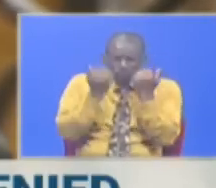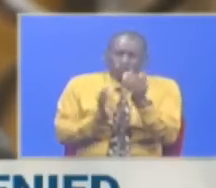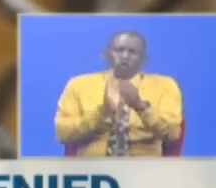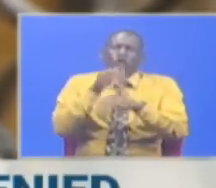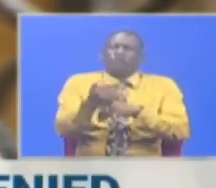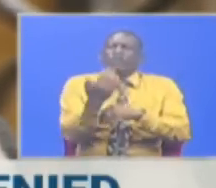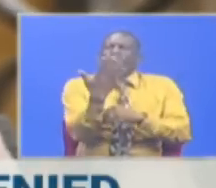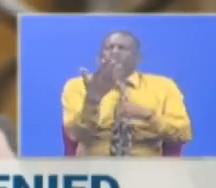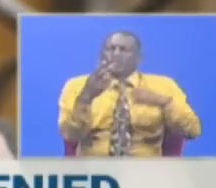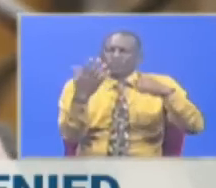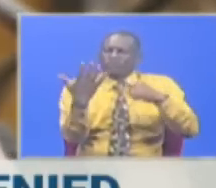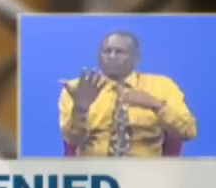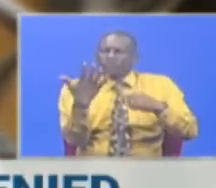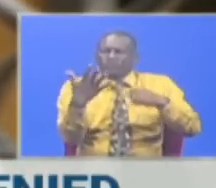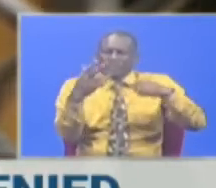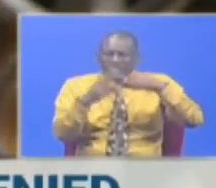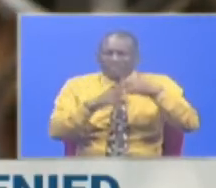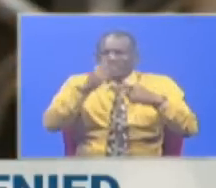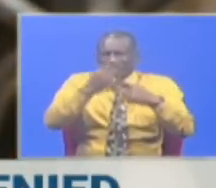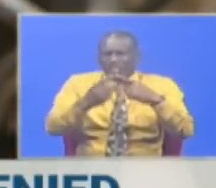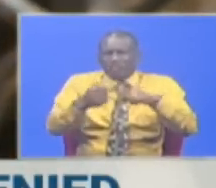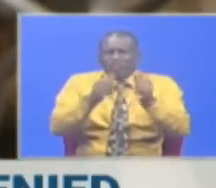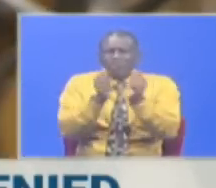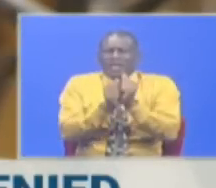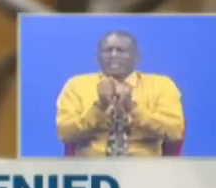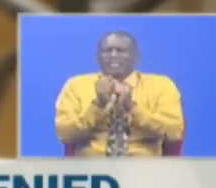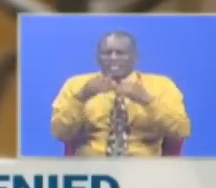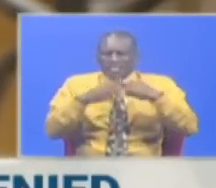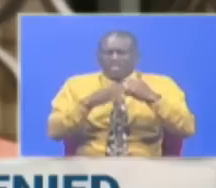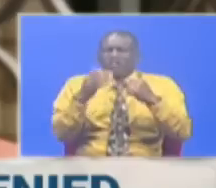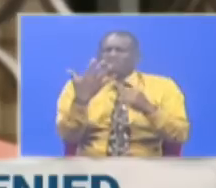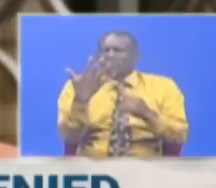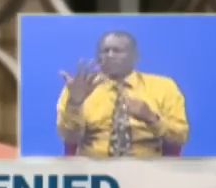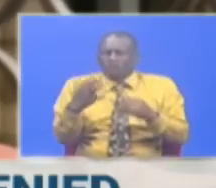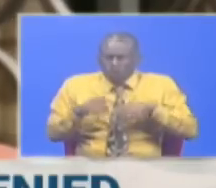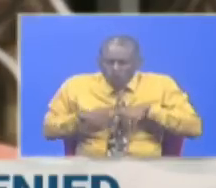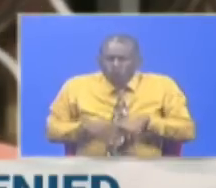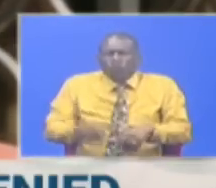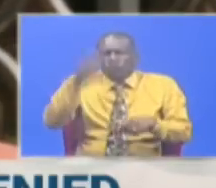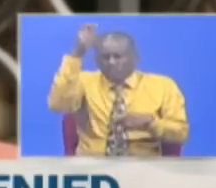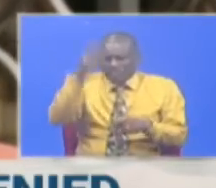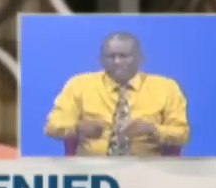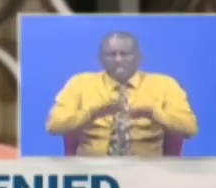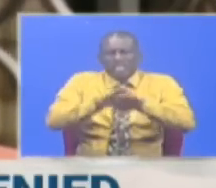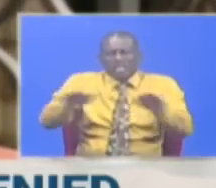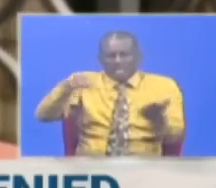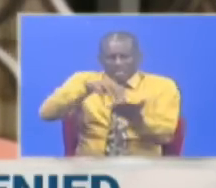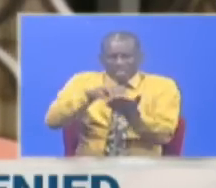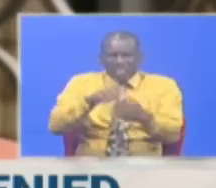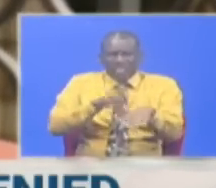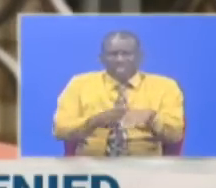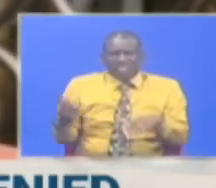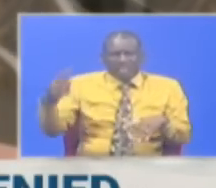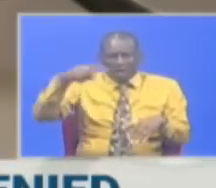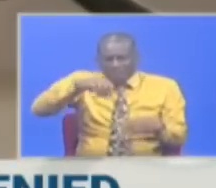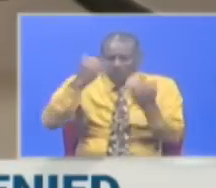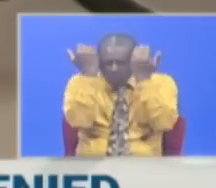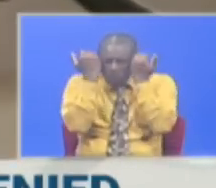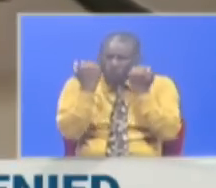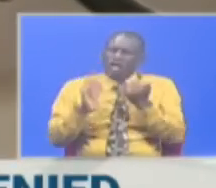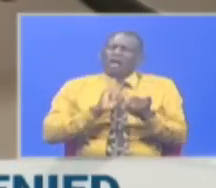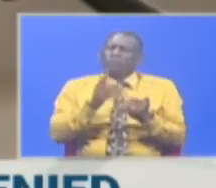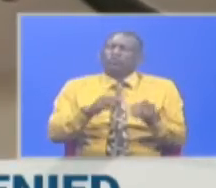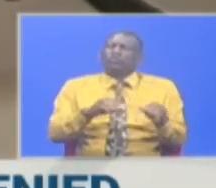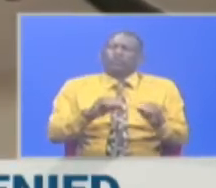since 1965, chasing justice in a land case. Na nikija kotini, napigwa mwaka miaka